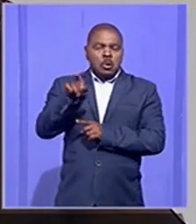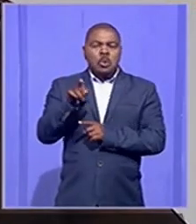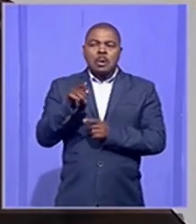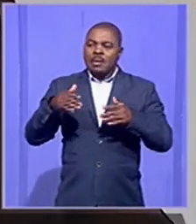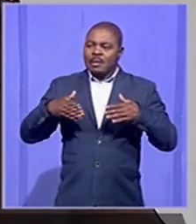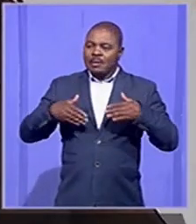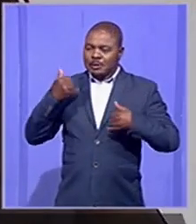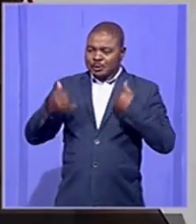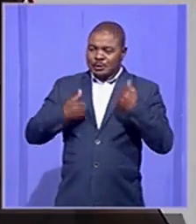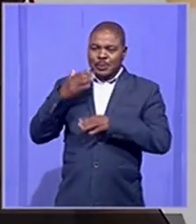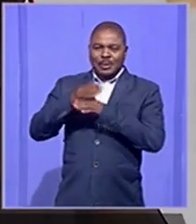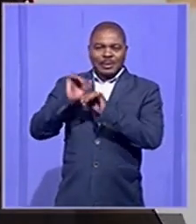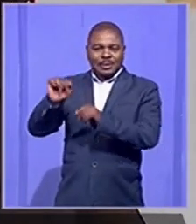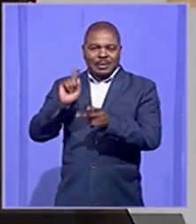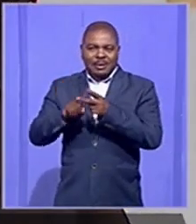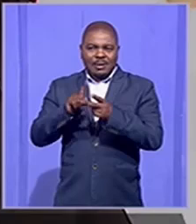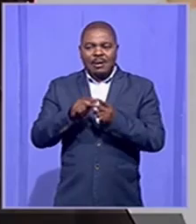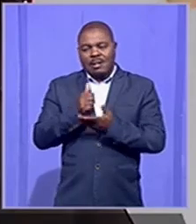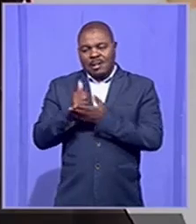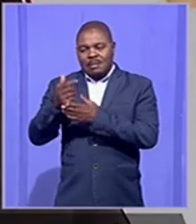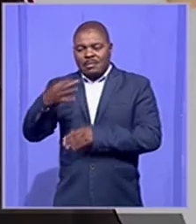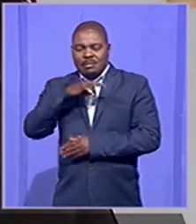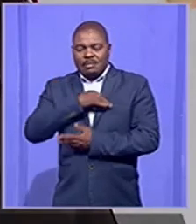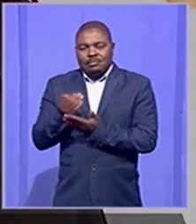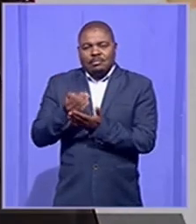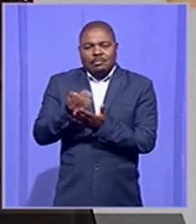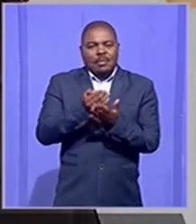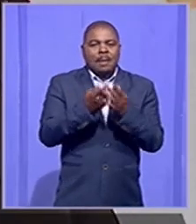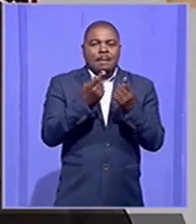bona le go ba thusa go iponela letseno.